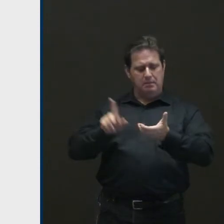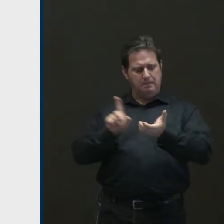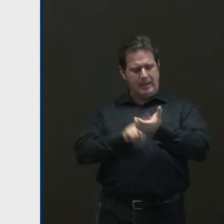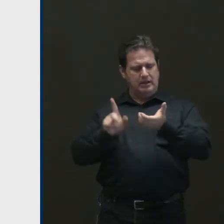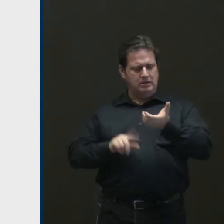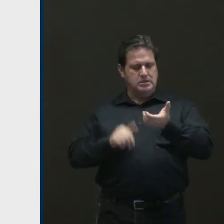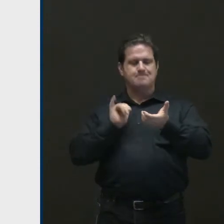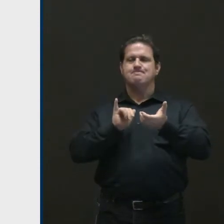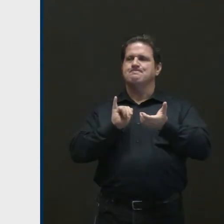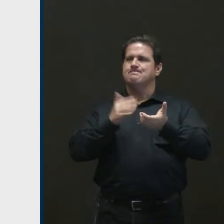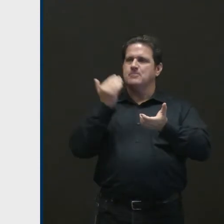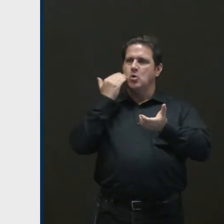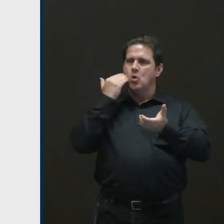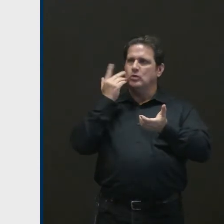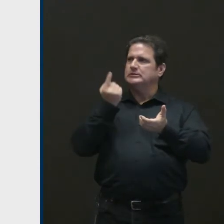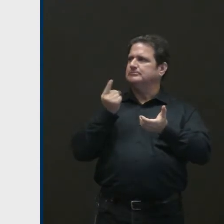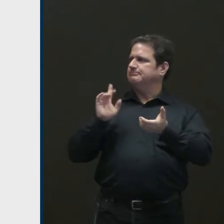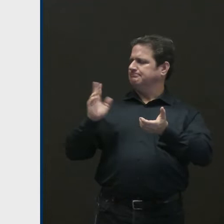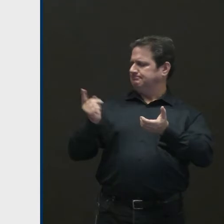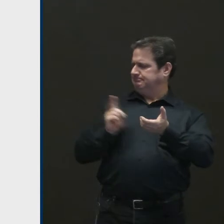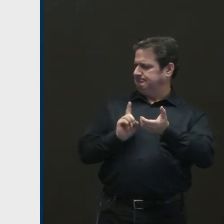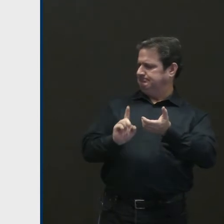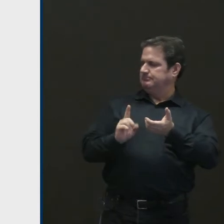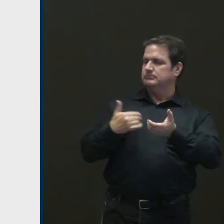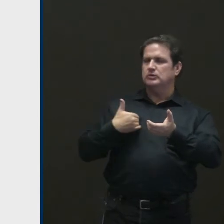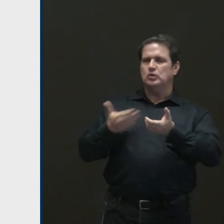you've come in contact with somebody that's